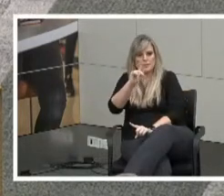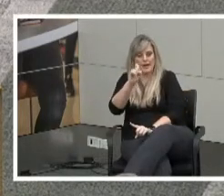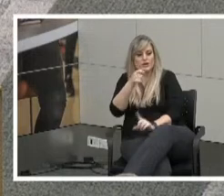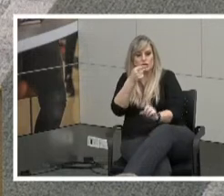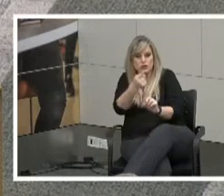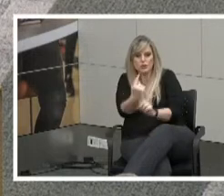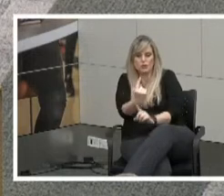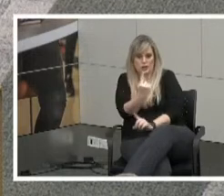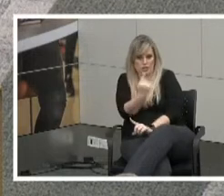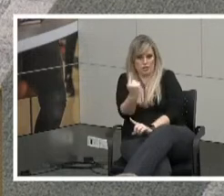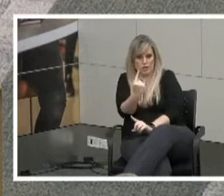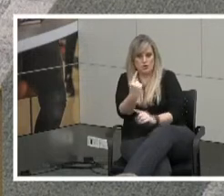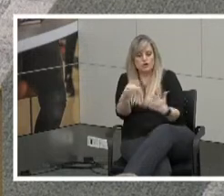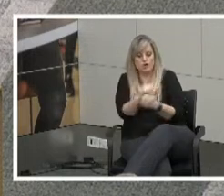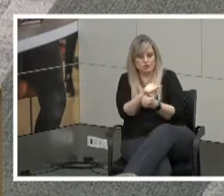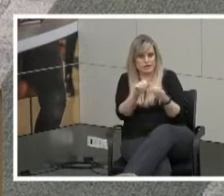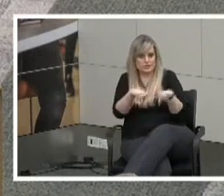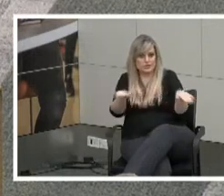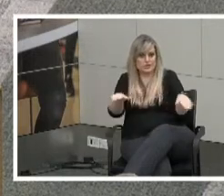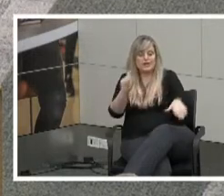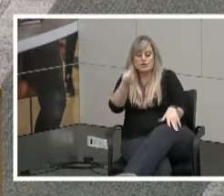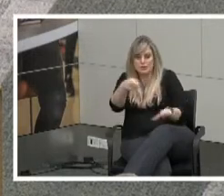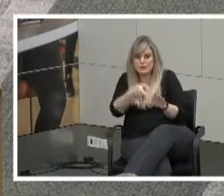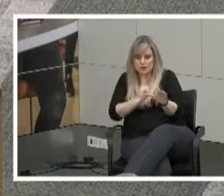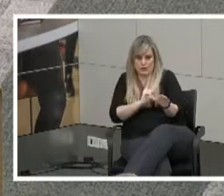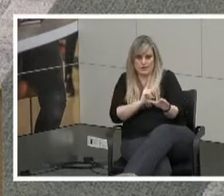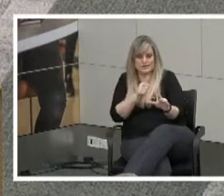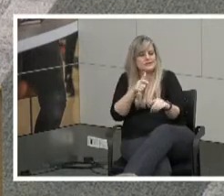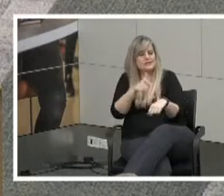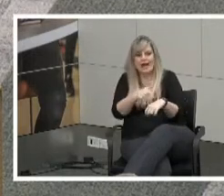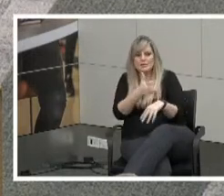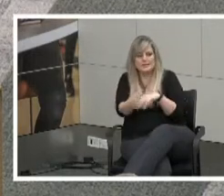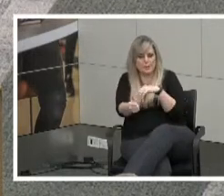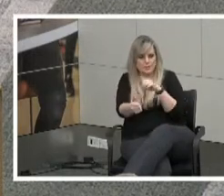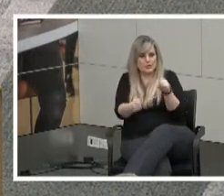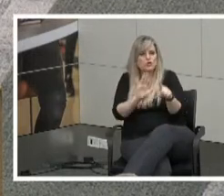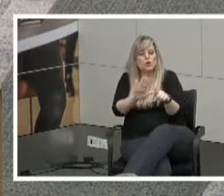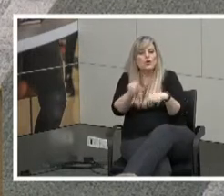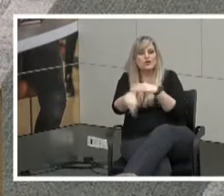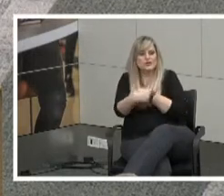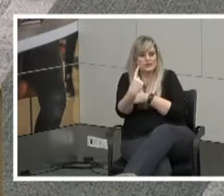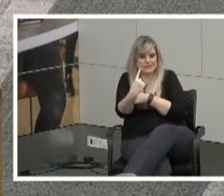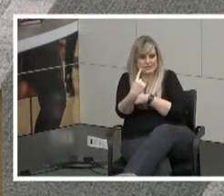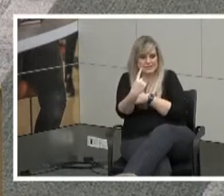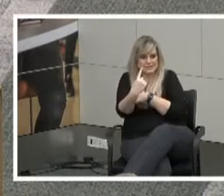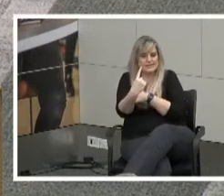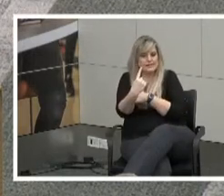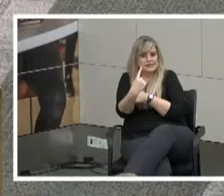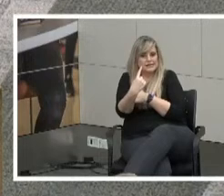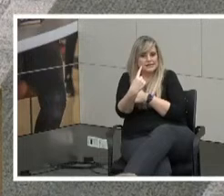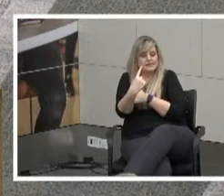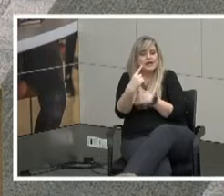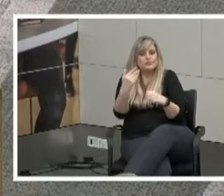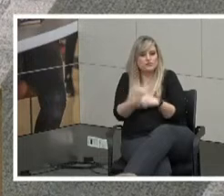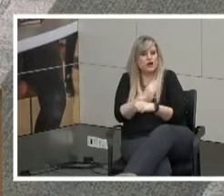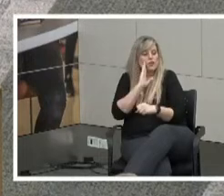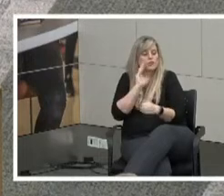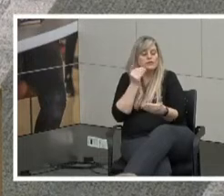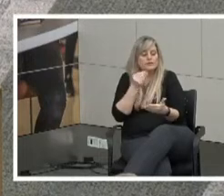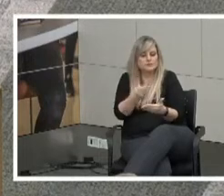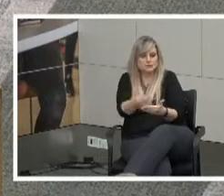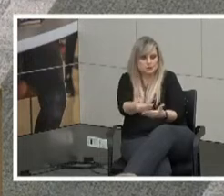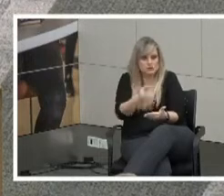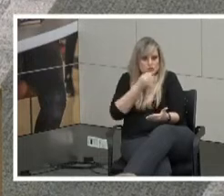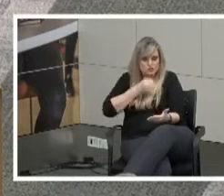damaging our children you must quit now time's up your Day of Reckoning is coming your conscience